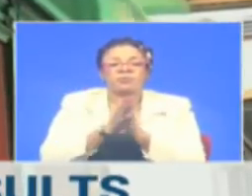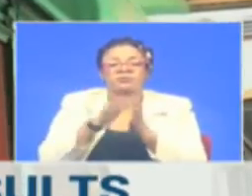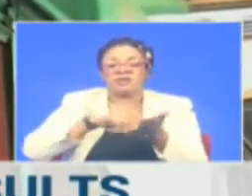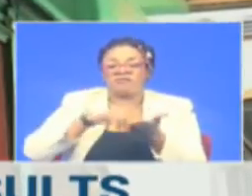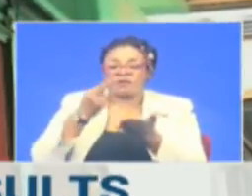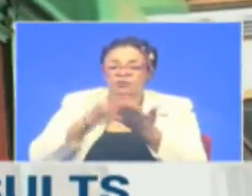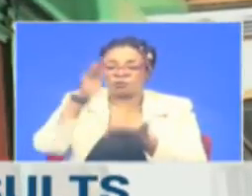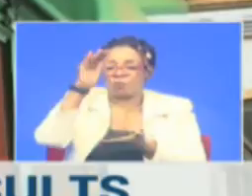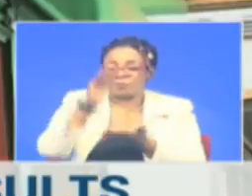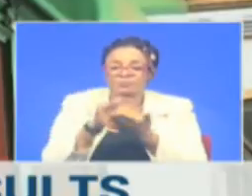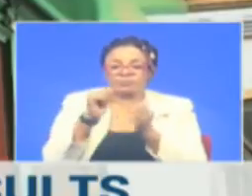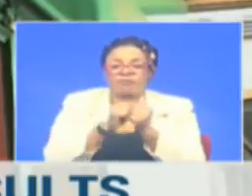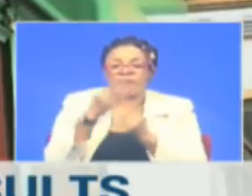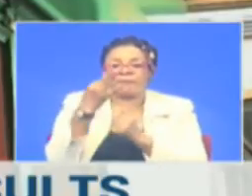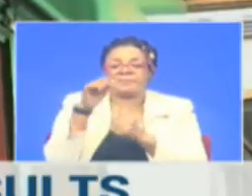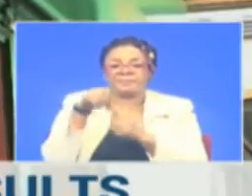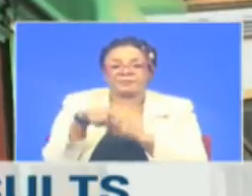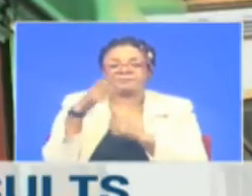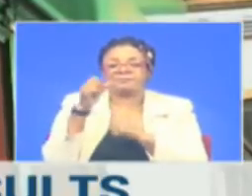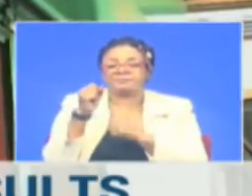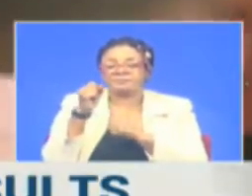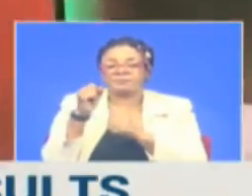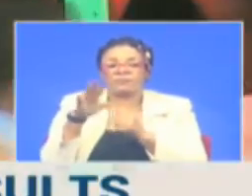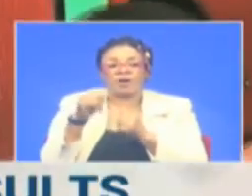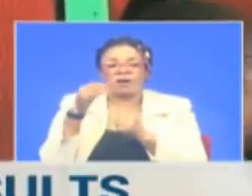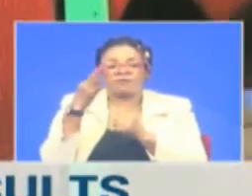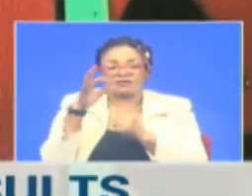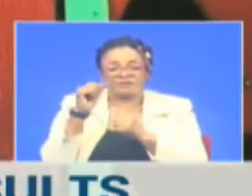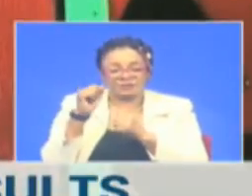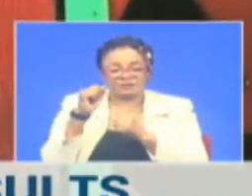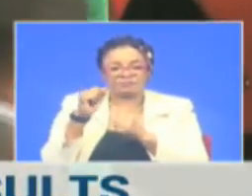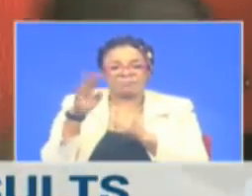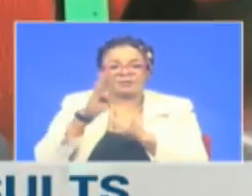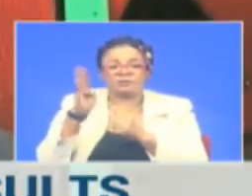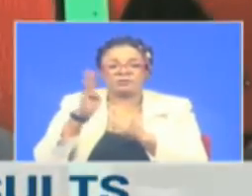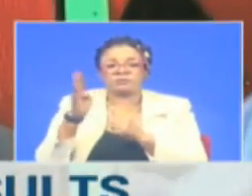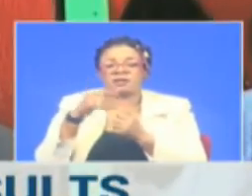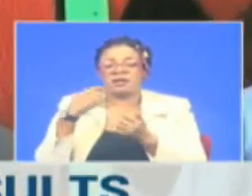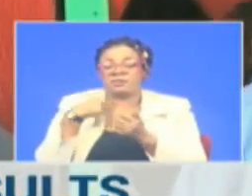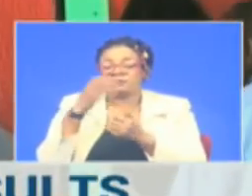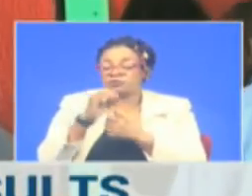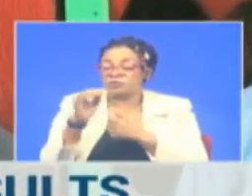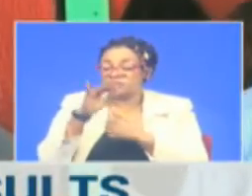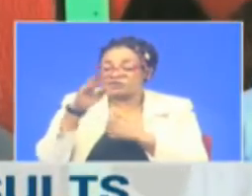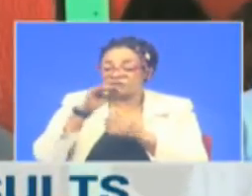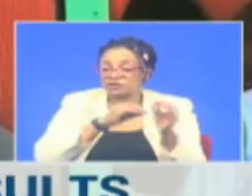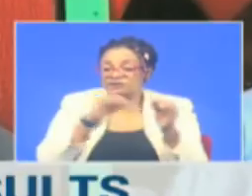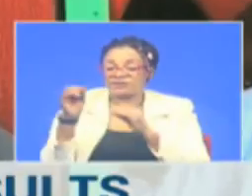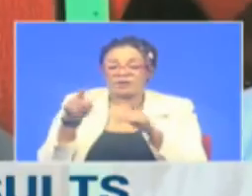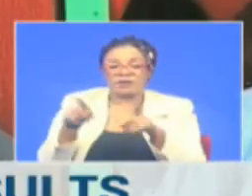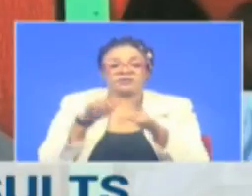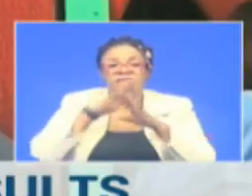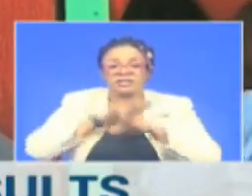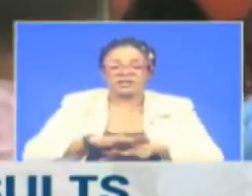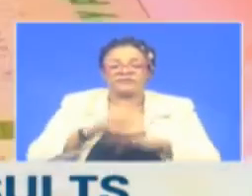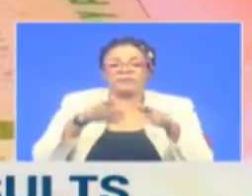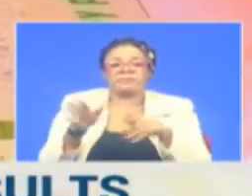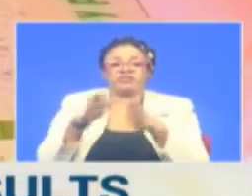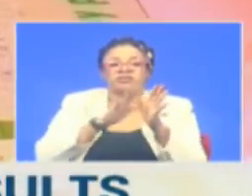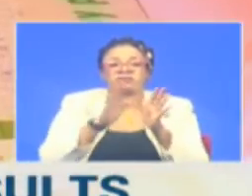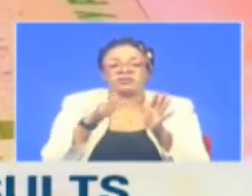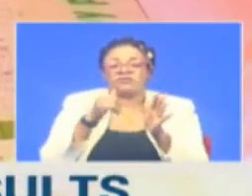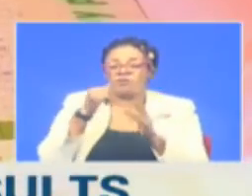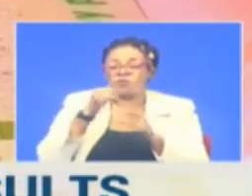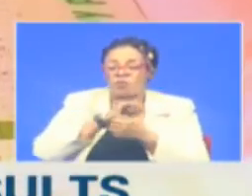by 14.5% to 35.9 billion shillings under the weight of the zero rating of the transfers as a relief measure in light of the